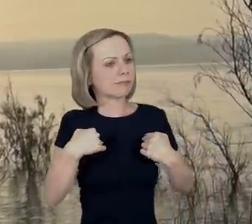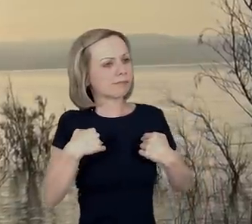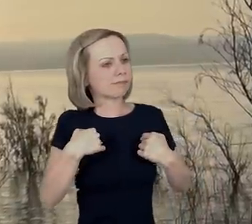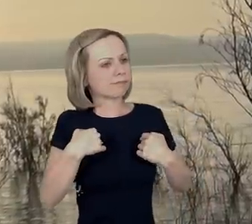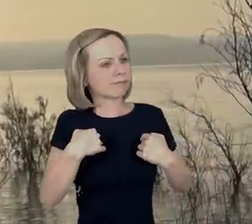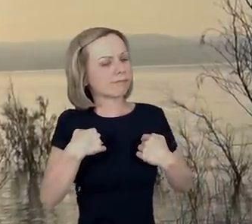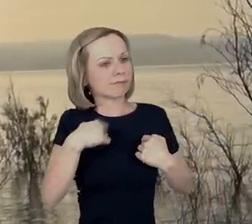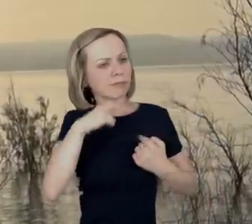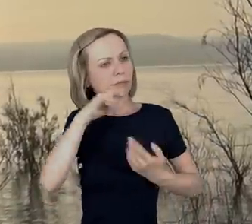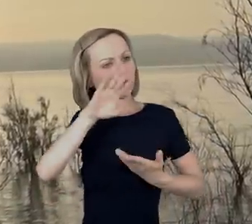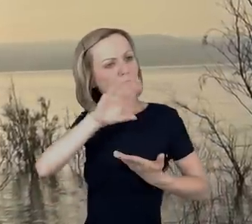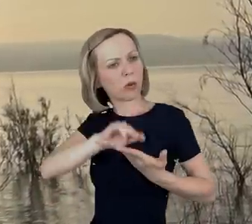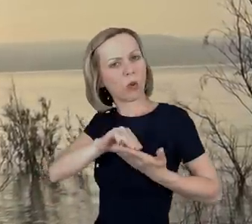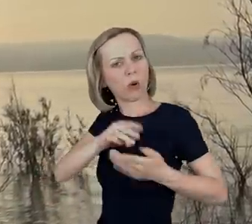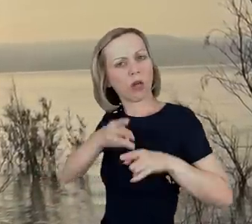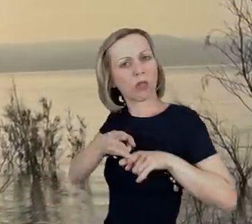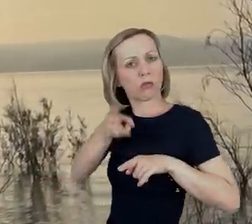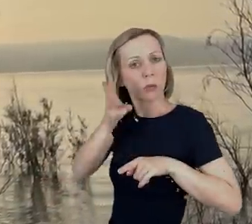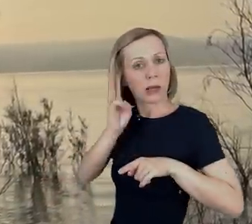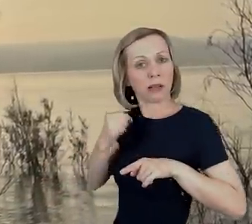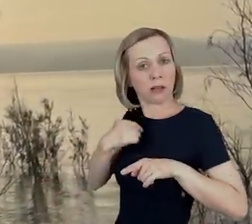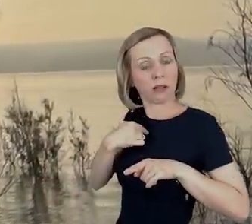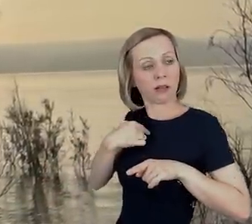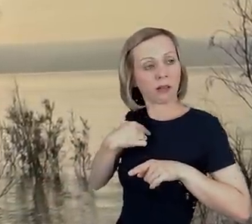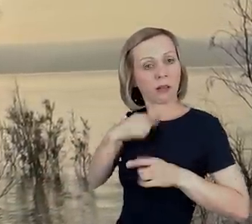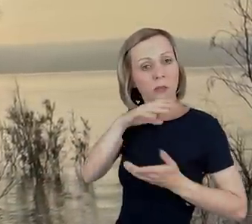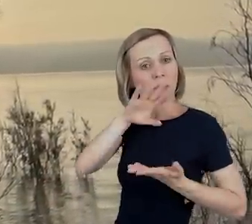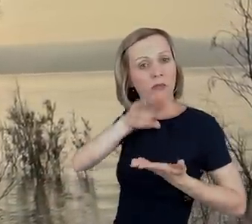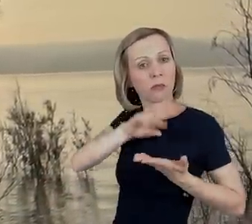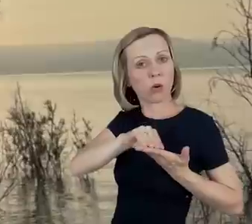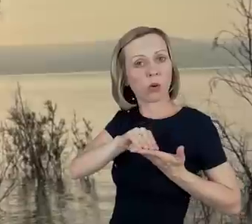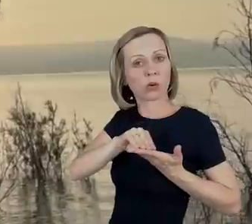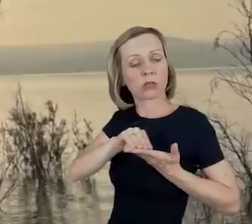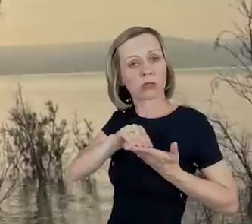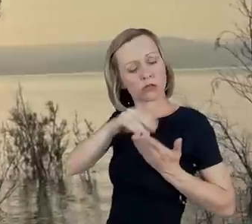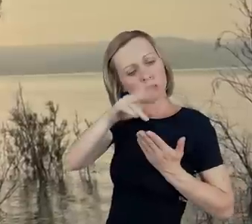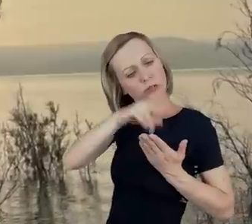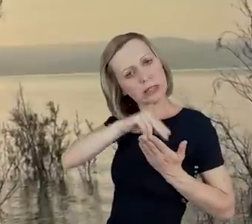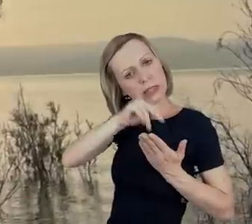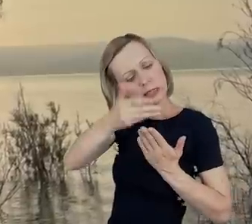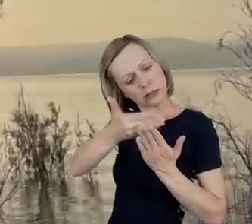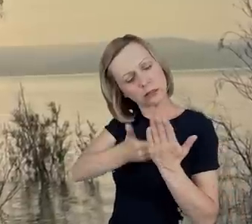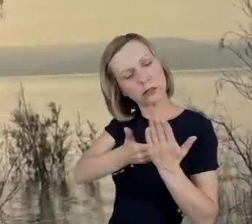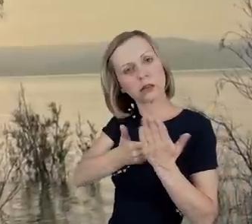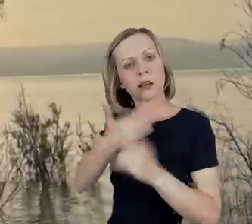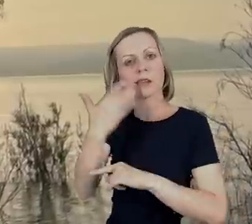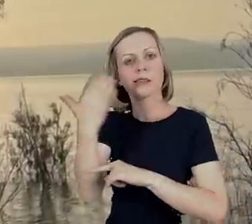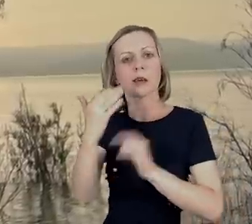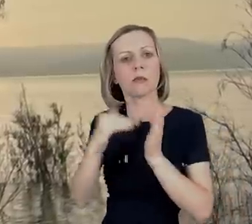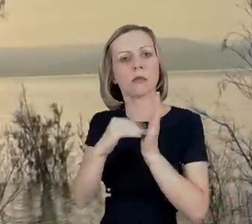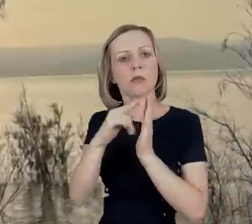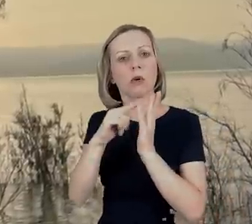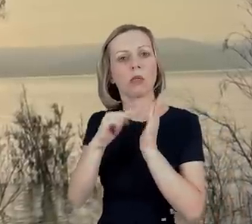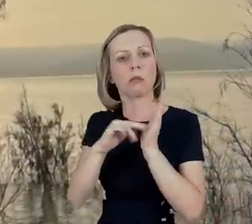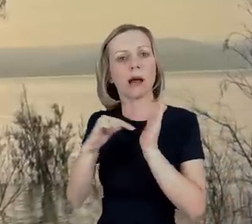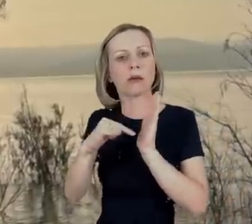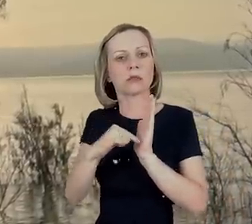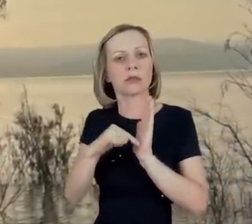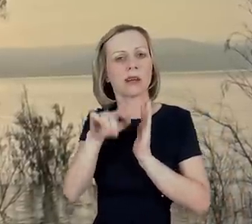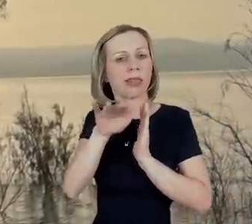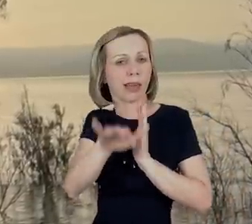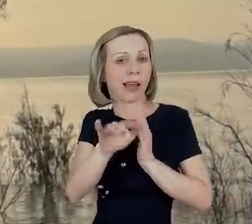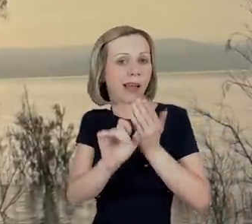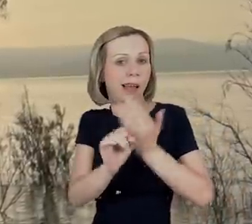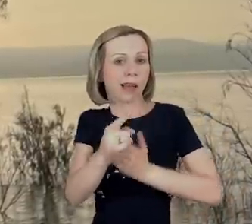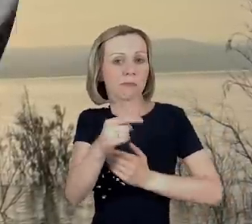reading of the Sermon on the Mount, which I recorded 3 weeks ago in Galilee and on that